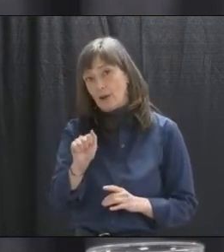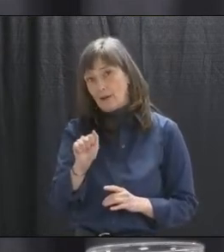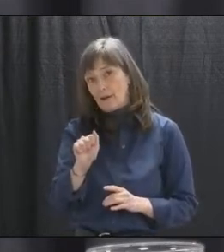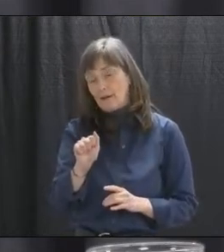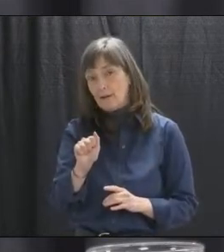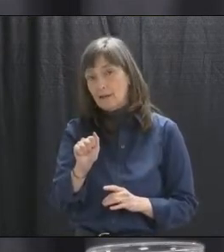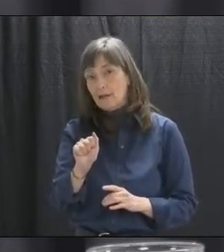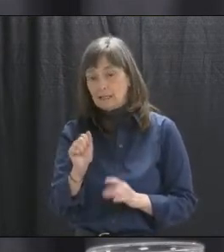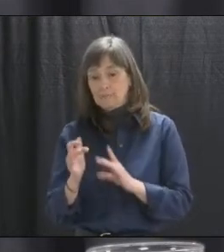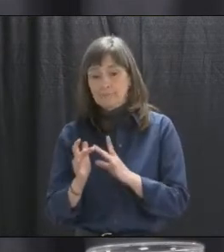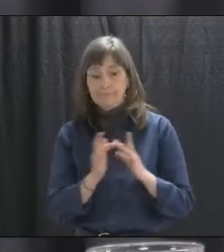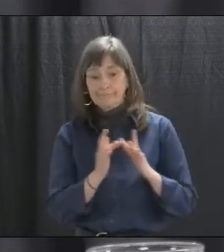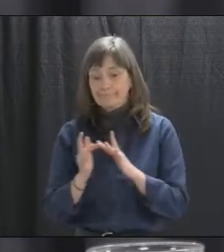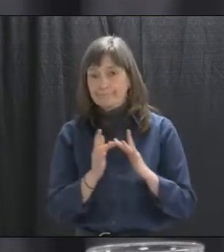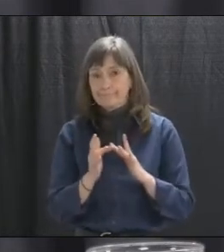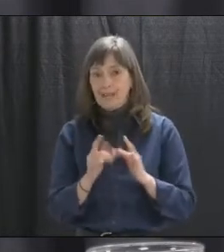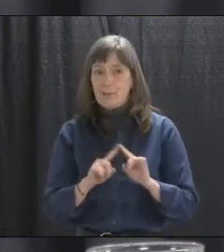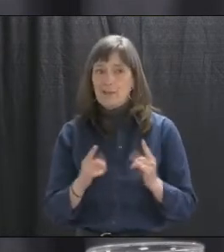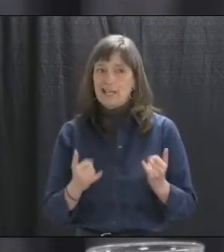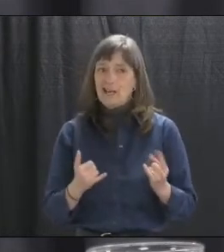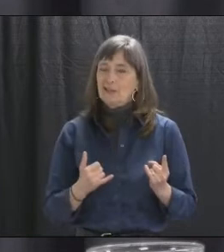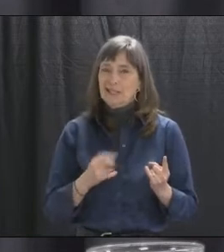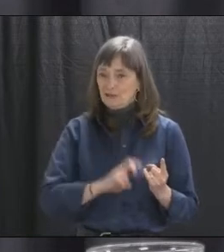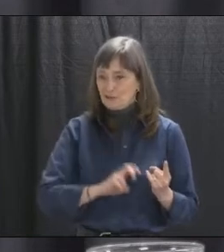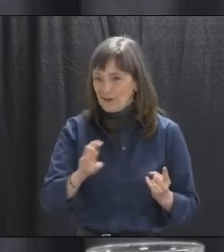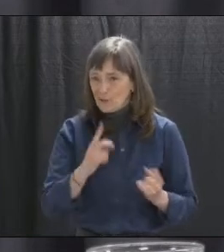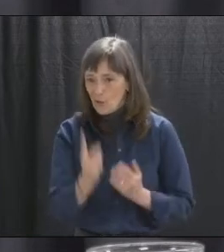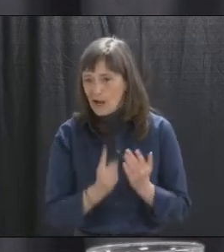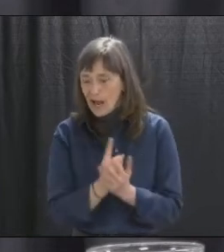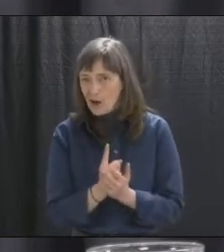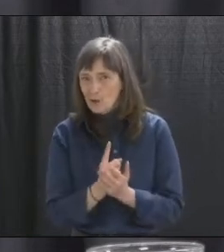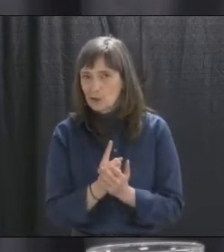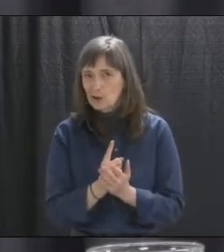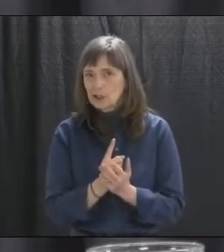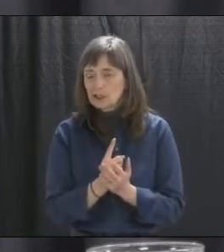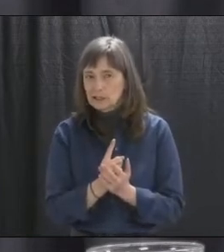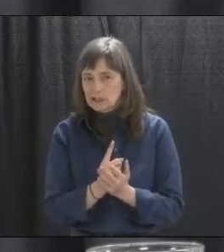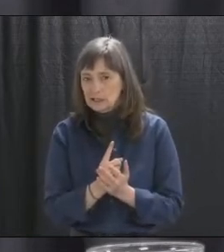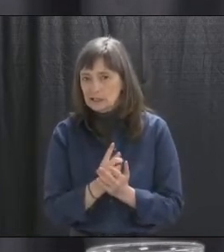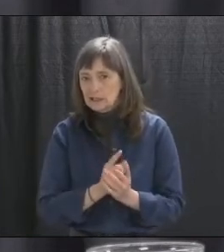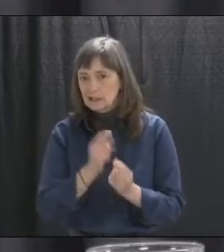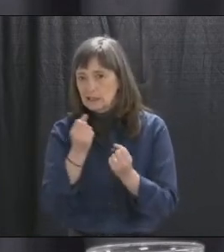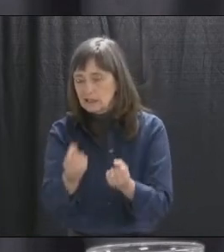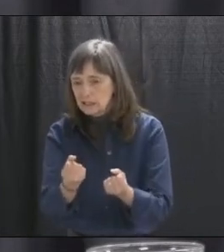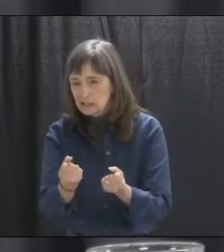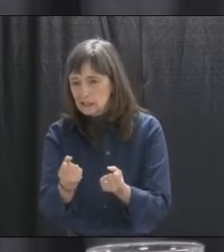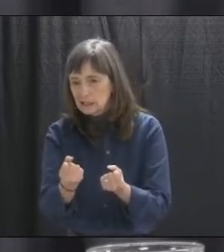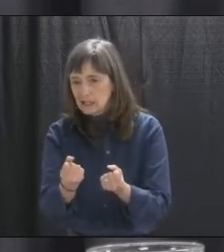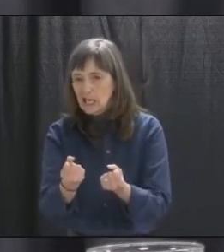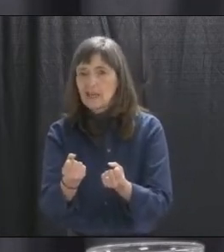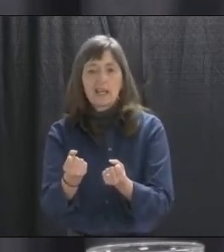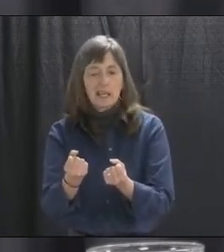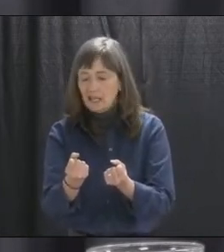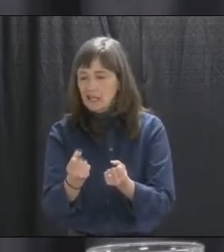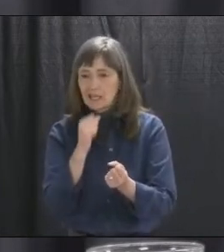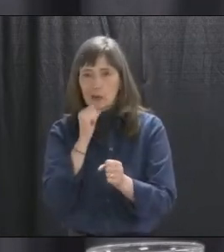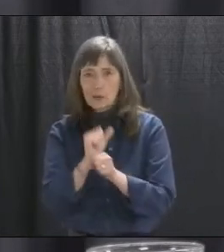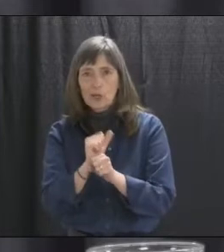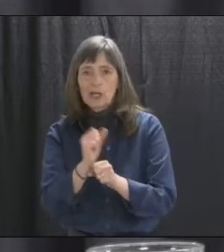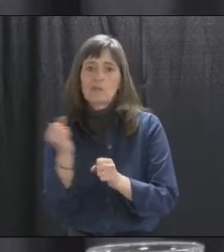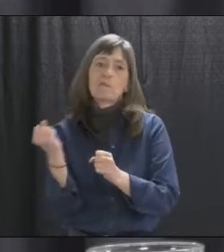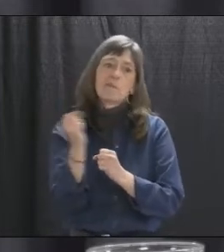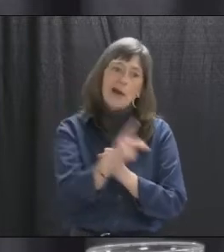significant concern from the residents about maybe traveling an hour or two in the wrong direction, as it were, only to have to go back to Central